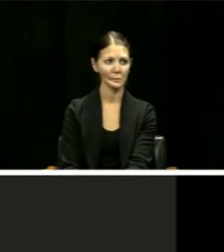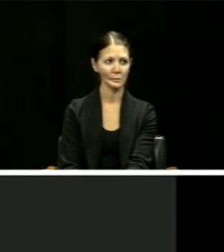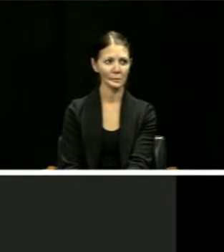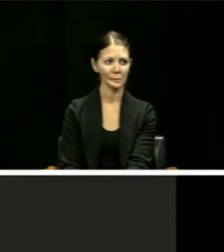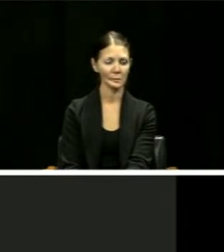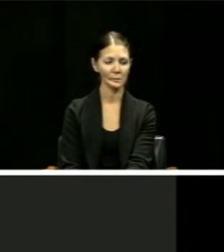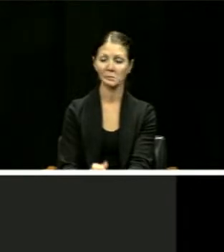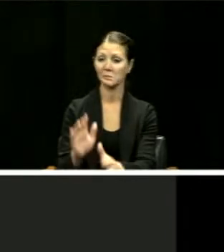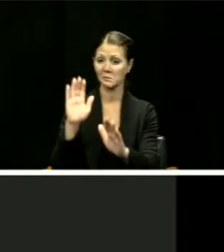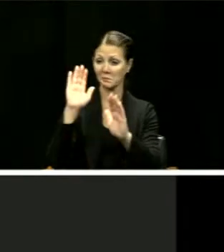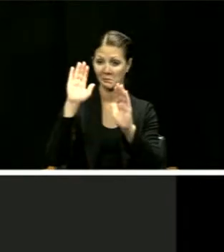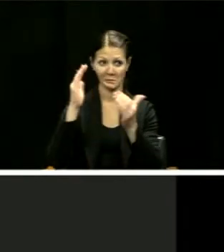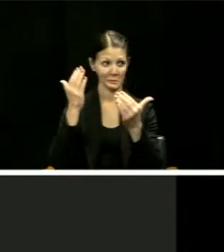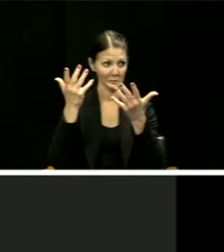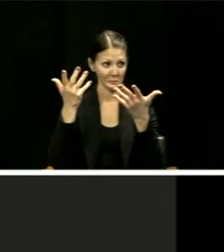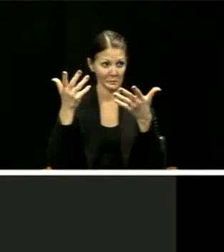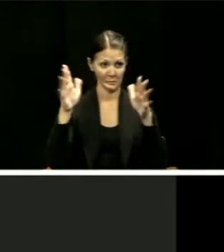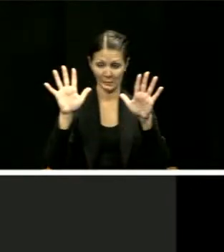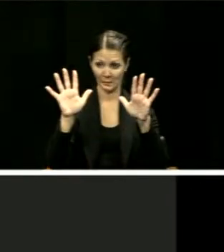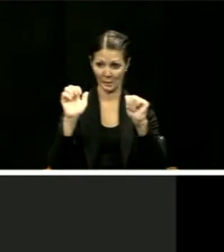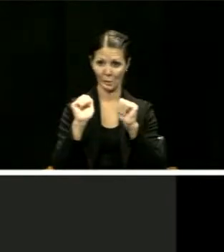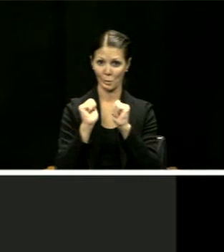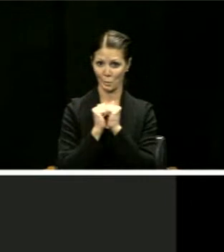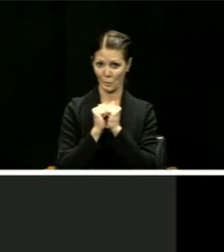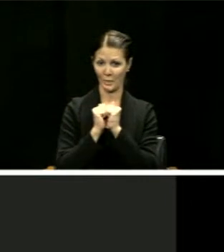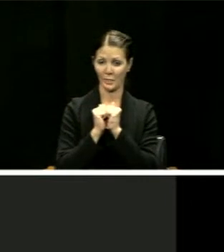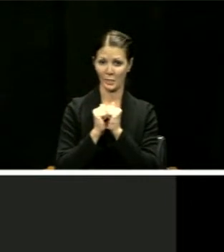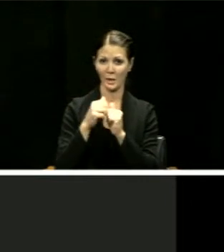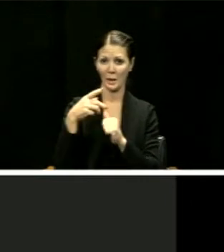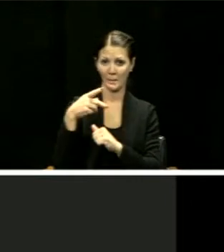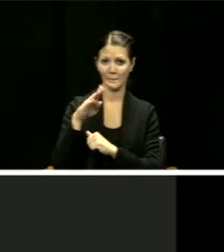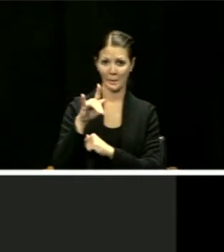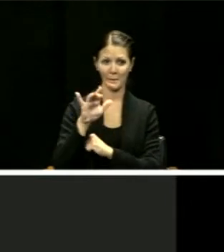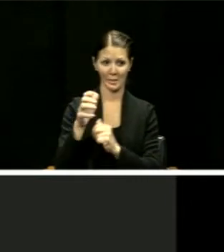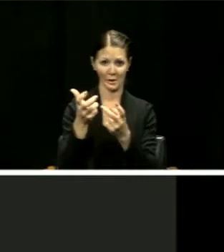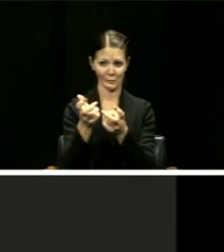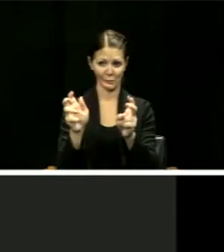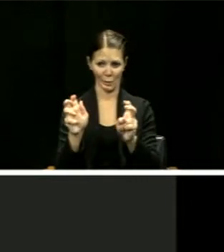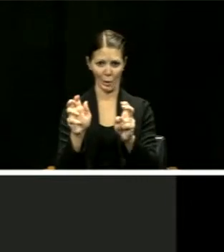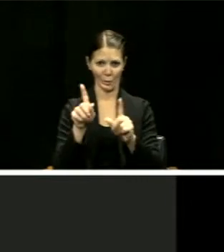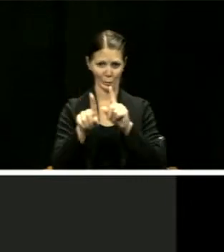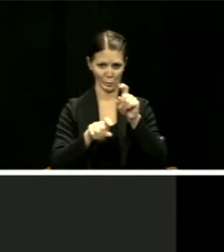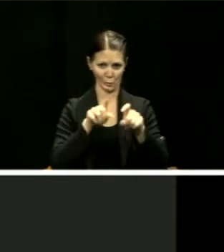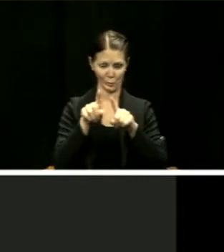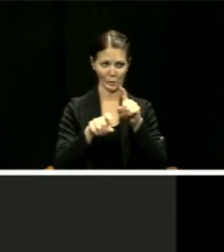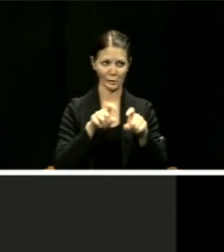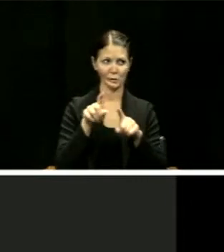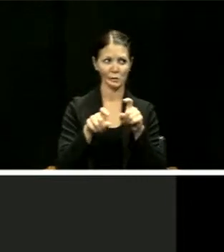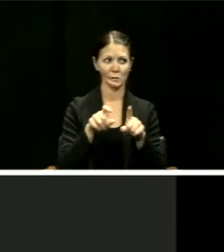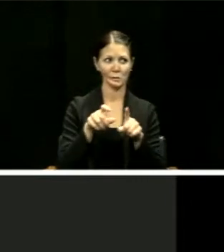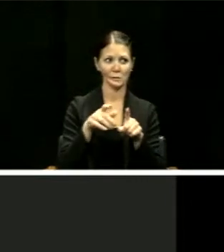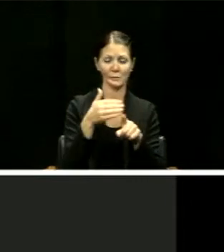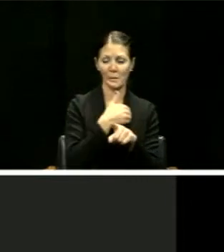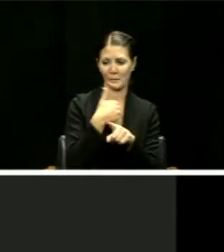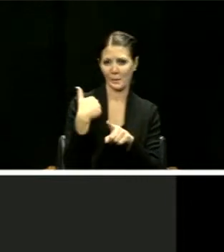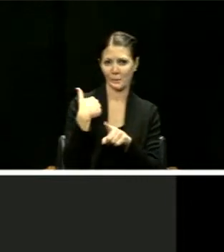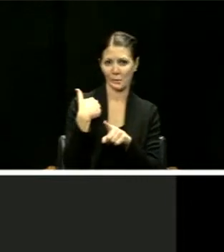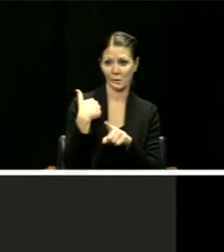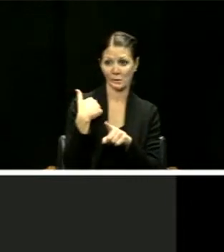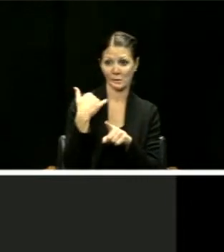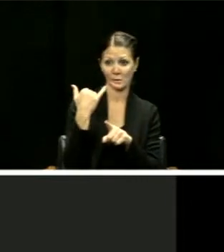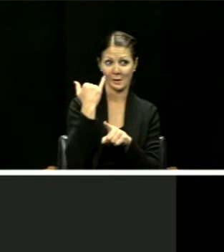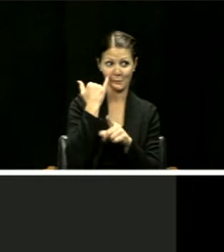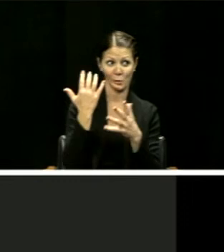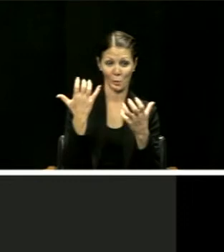Okay, I guess we are all set with the public forum portion. If members of the public would like to